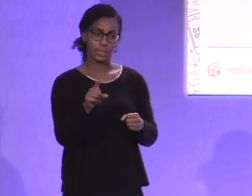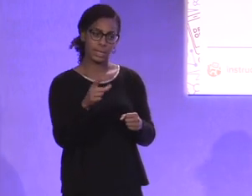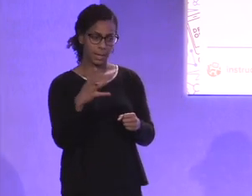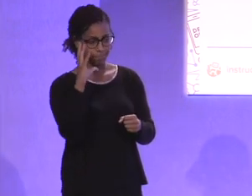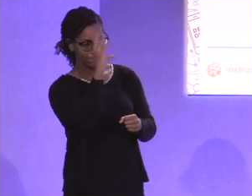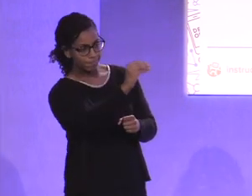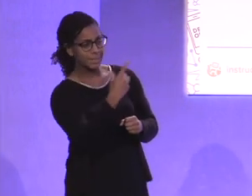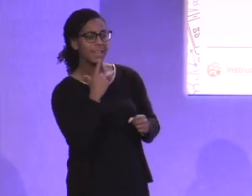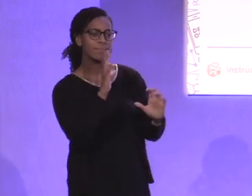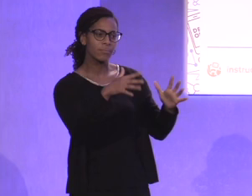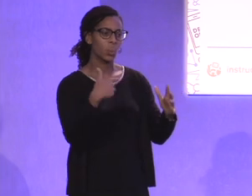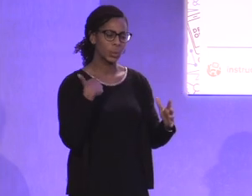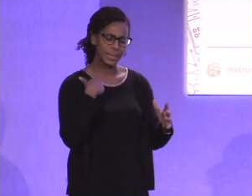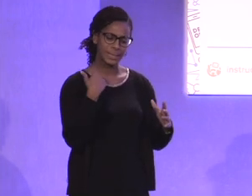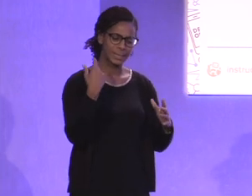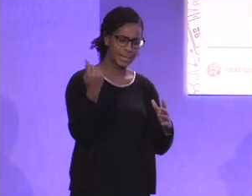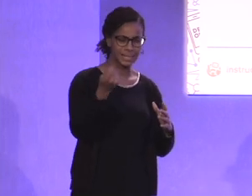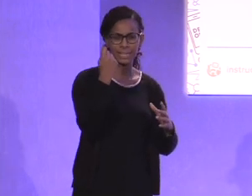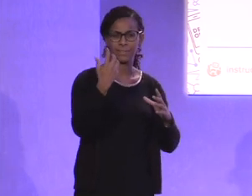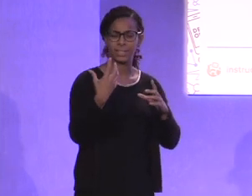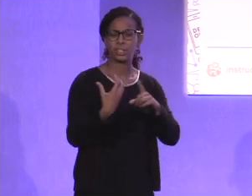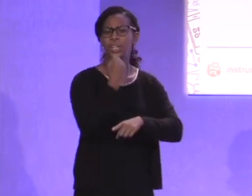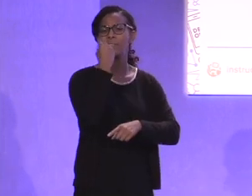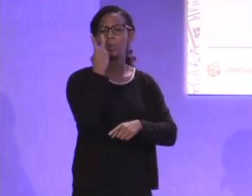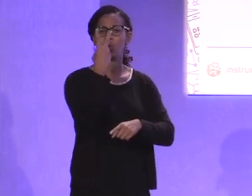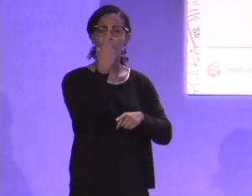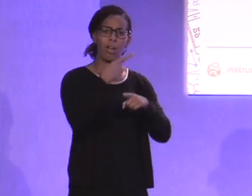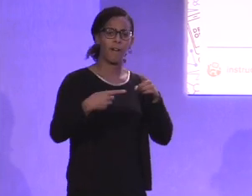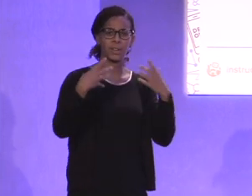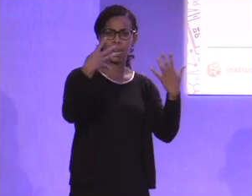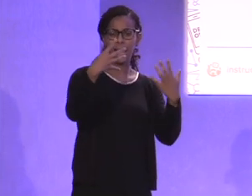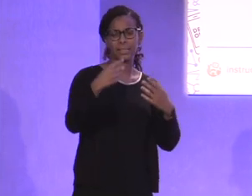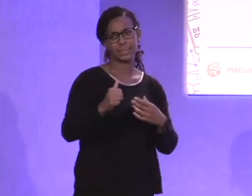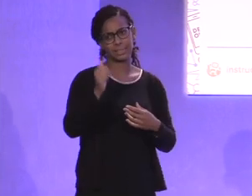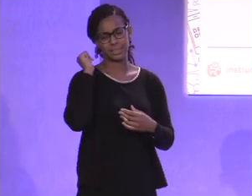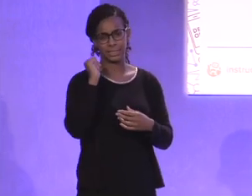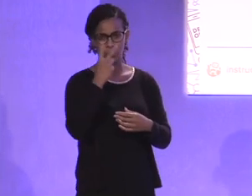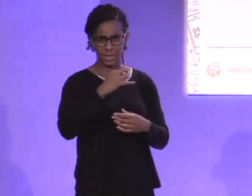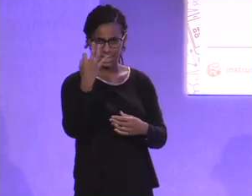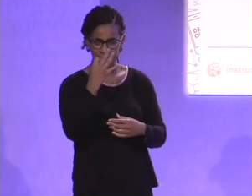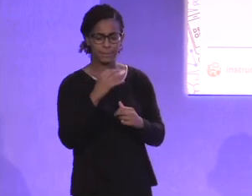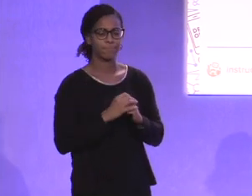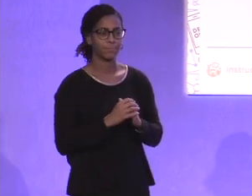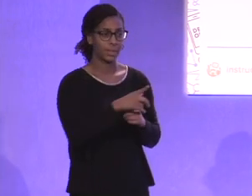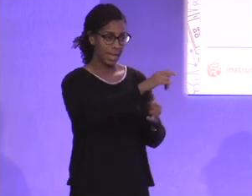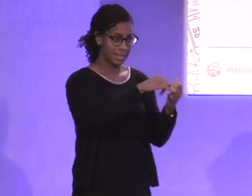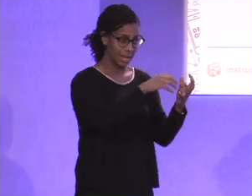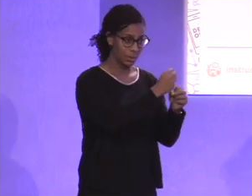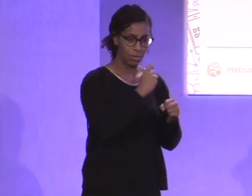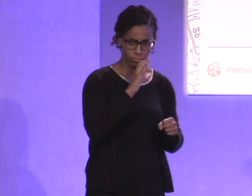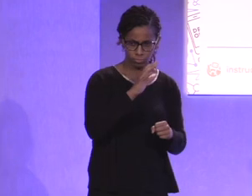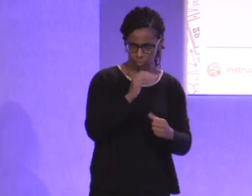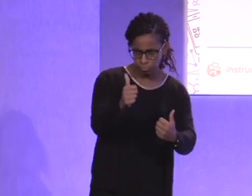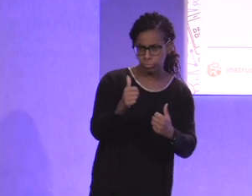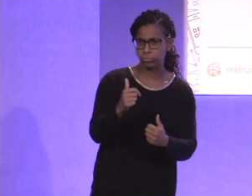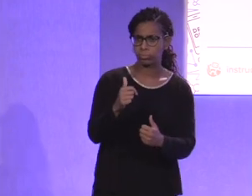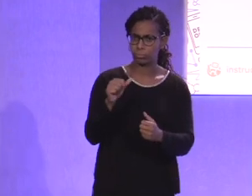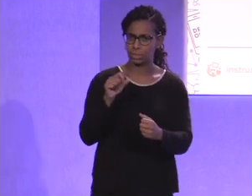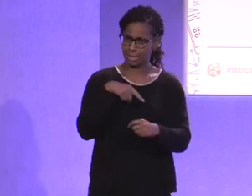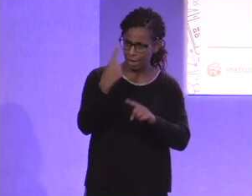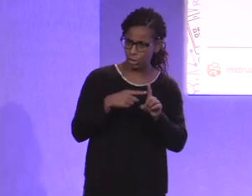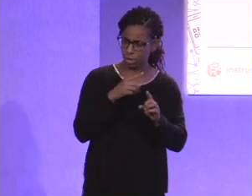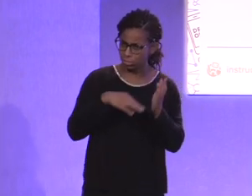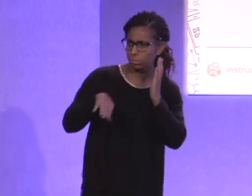achieved 2.5 nines in 2018. So the stakeholders said, wow, that's great. Let's go for 3 nines next year.